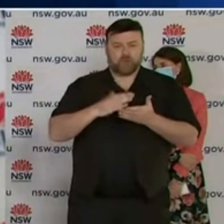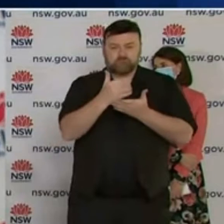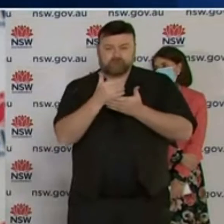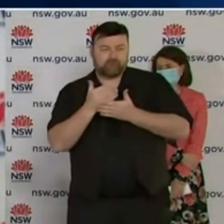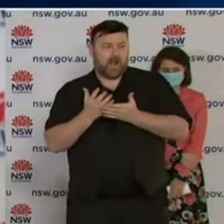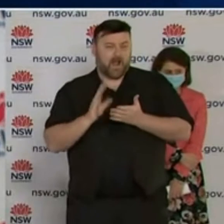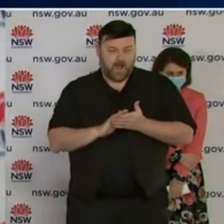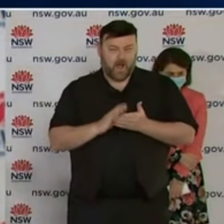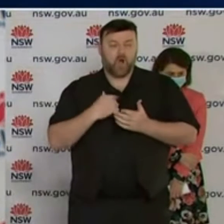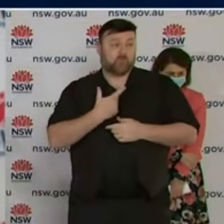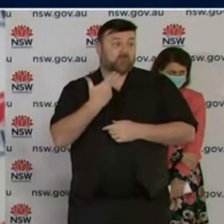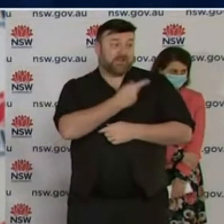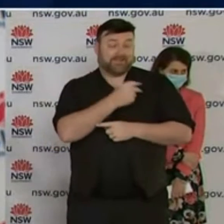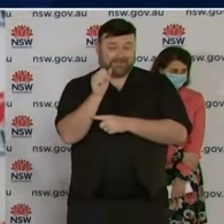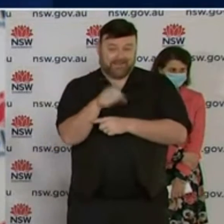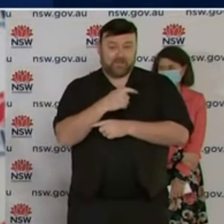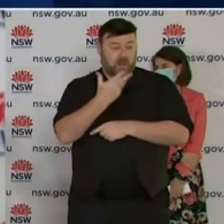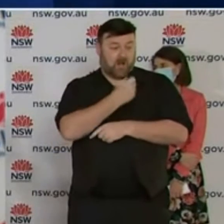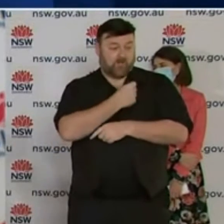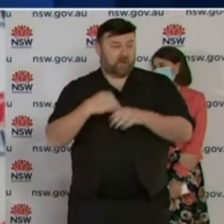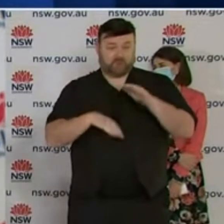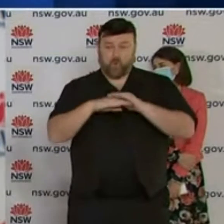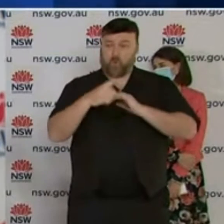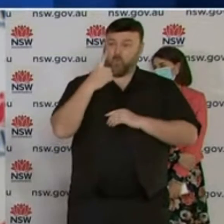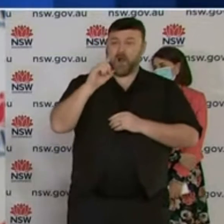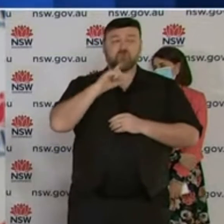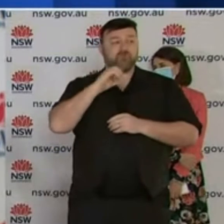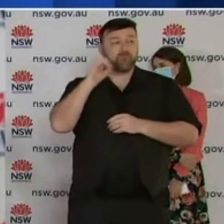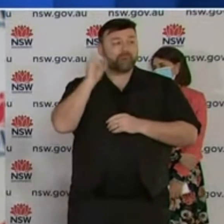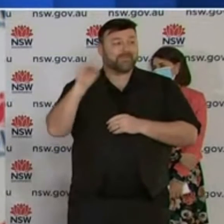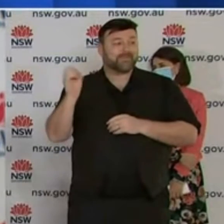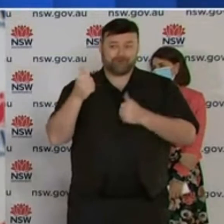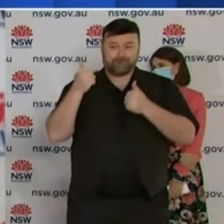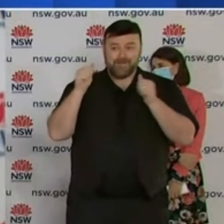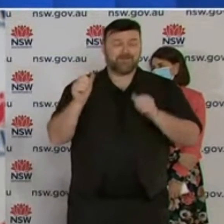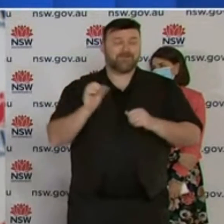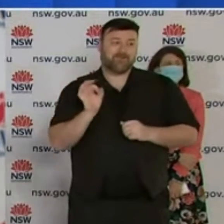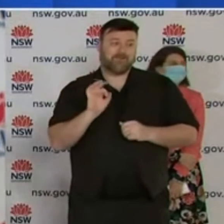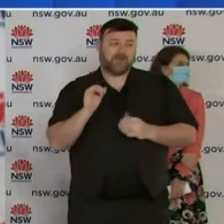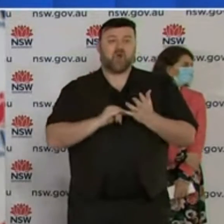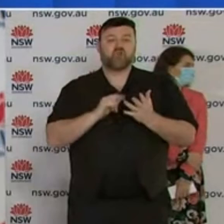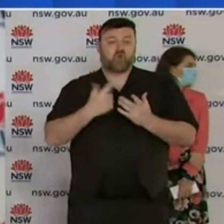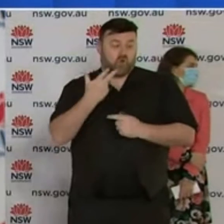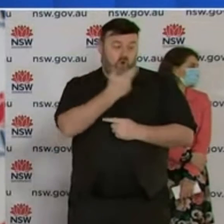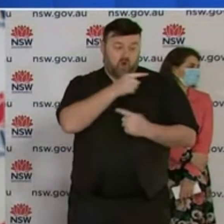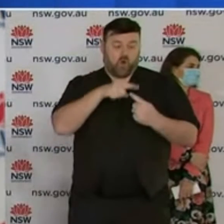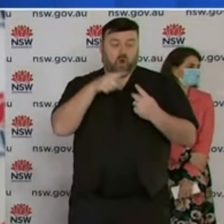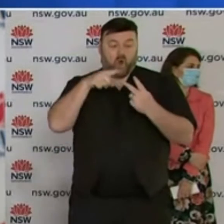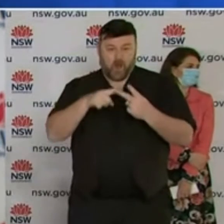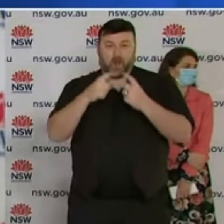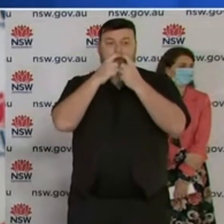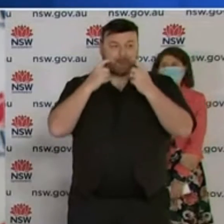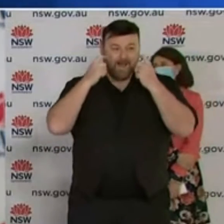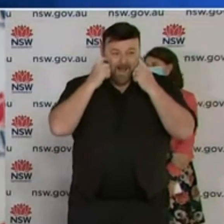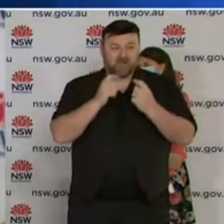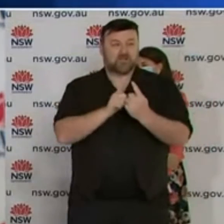not 100% effective. Masks are an effective barrier, again, not 100% effective. So putting the 2 together, along with other measures